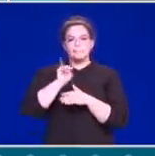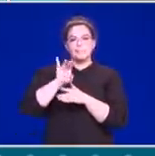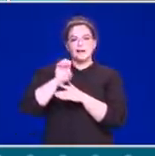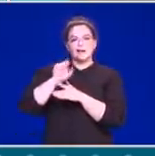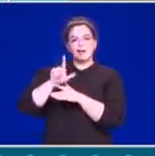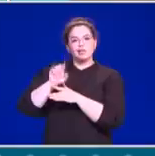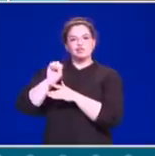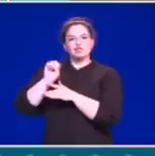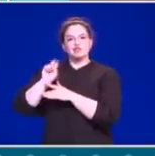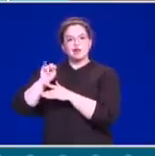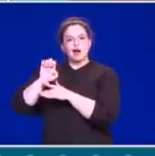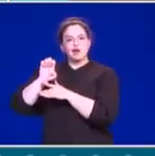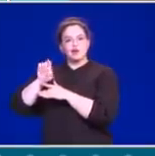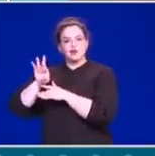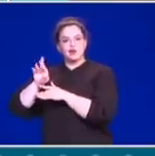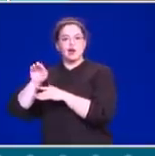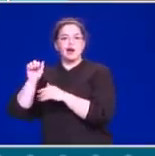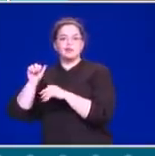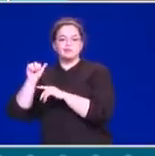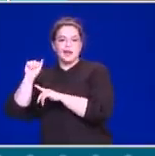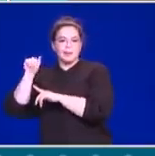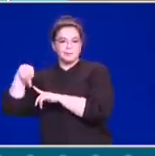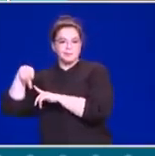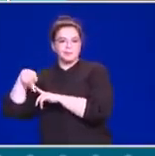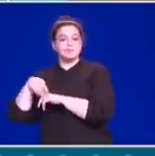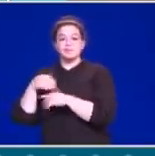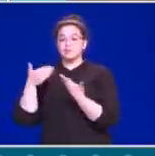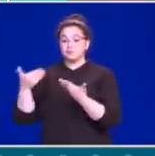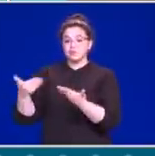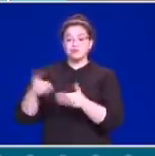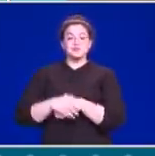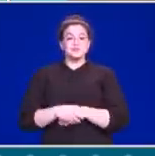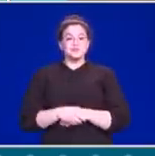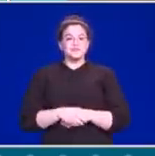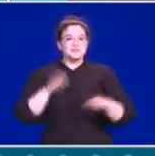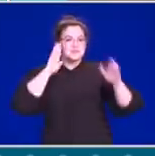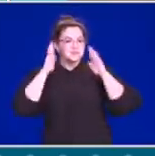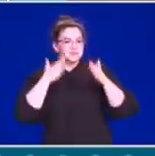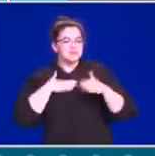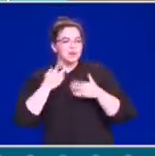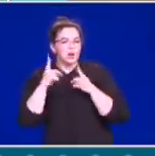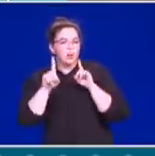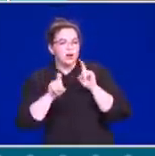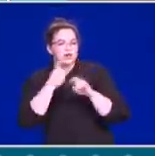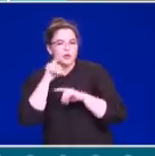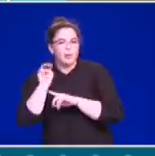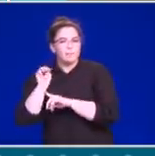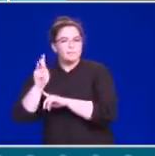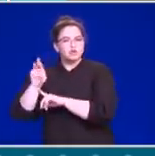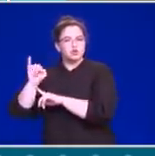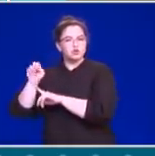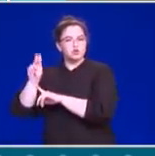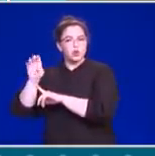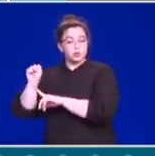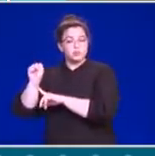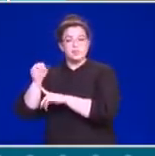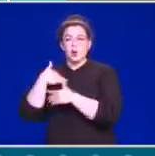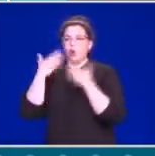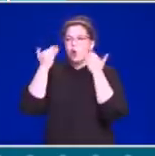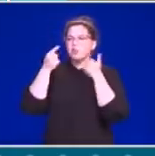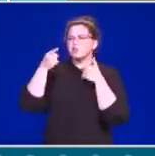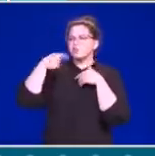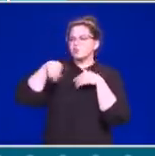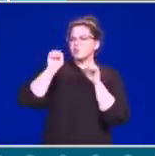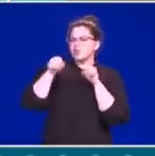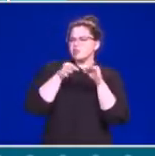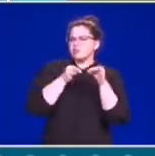Schneider, Associated Press. Your line is open. Hi, thank Michael. you. My question was for Mr. Jones. I was just hoping you could put